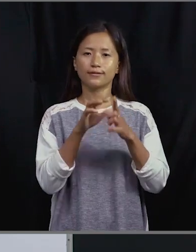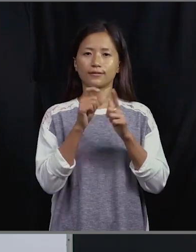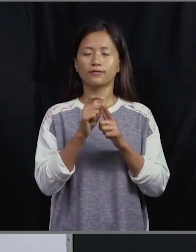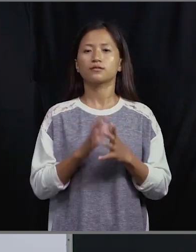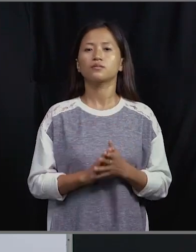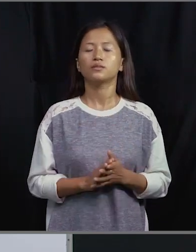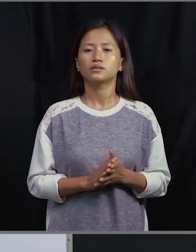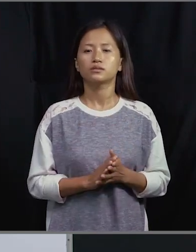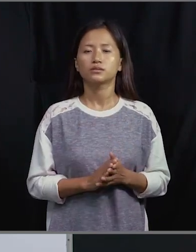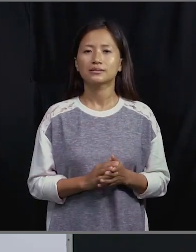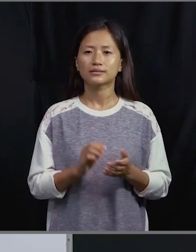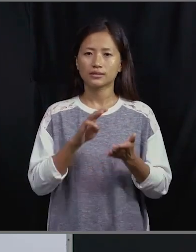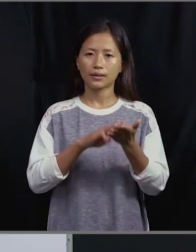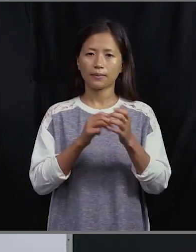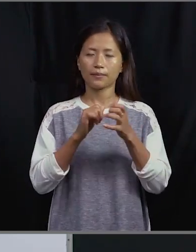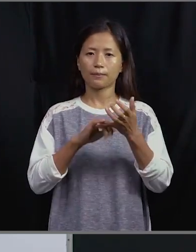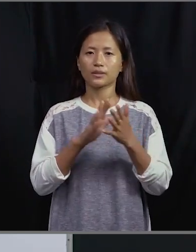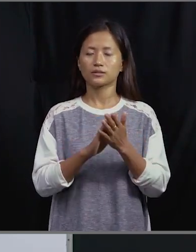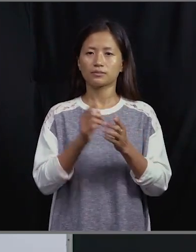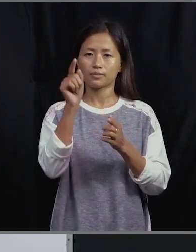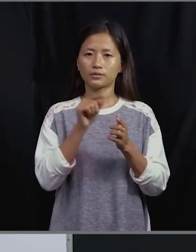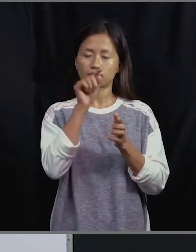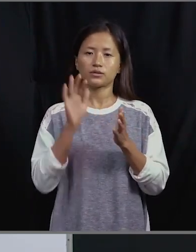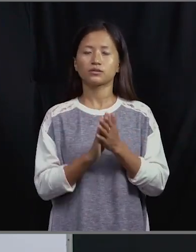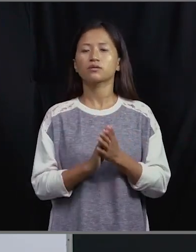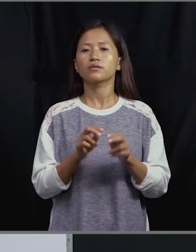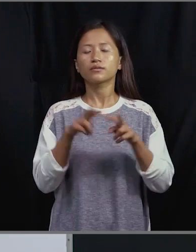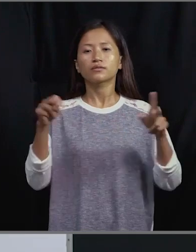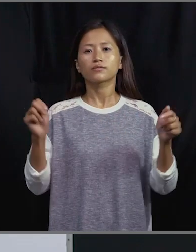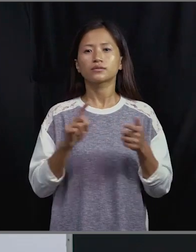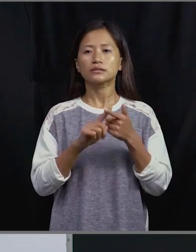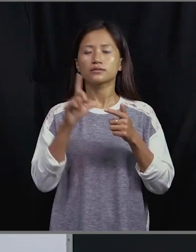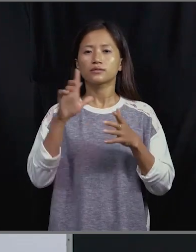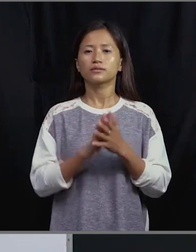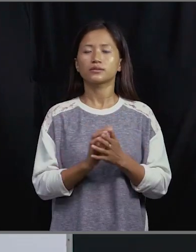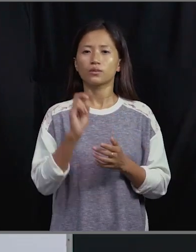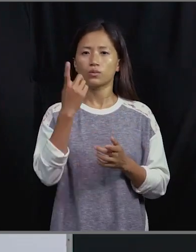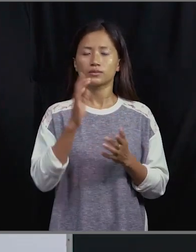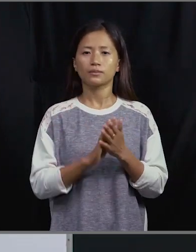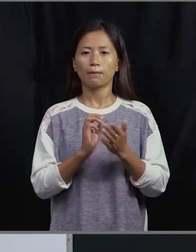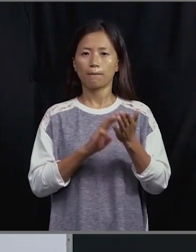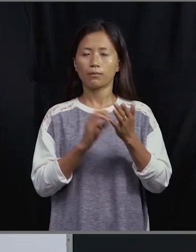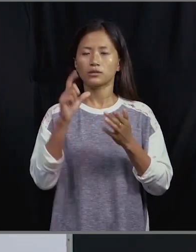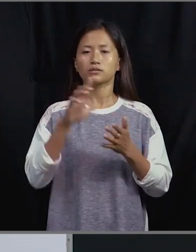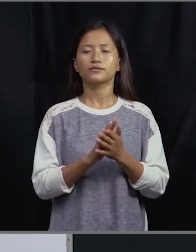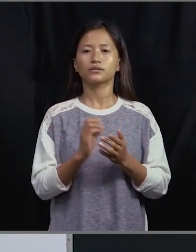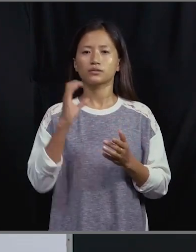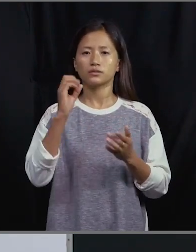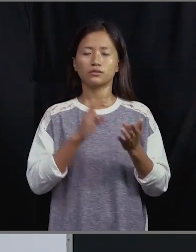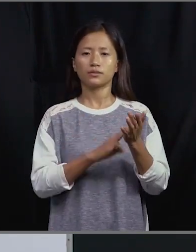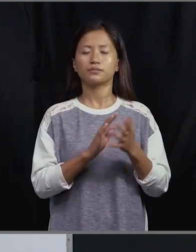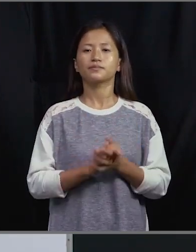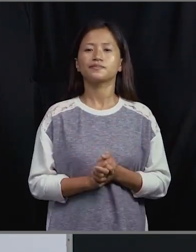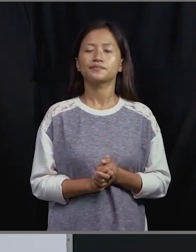seen, is just the mass percentage of the different elements present in one molecule of the compound. So if we know